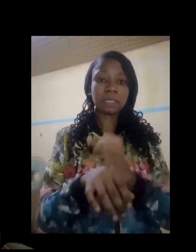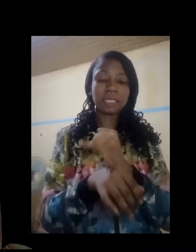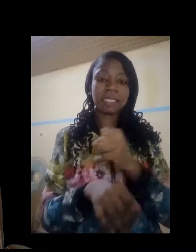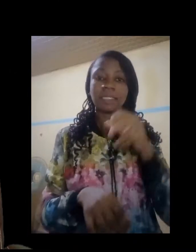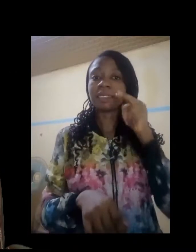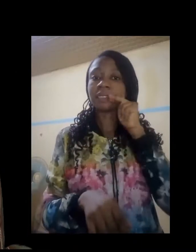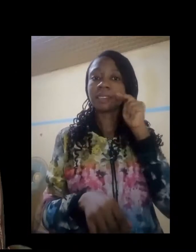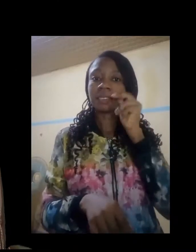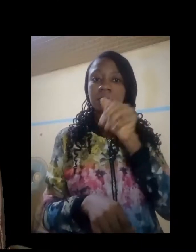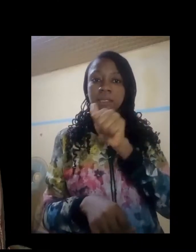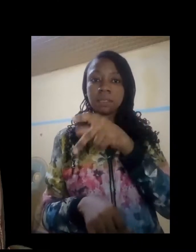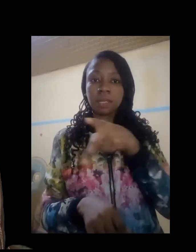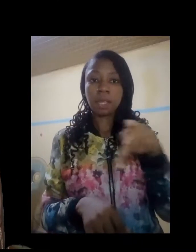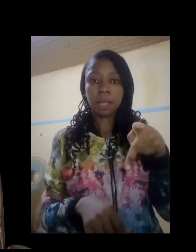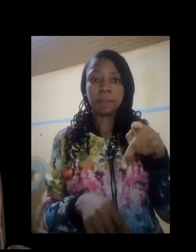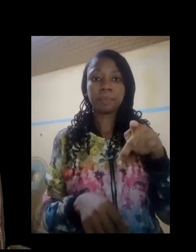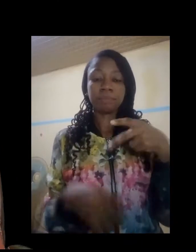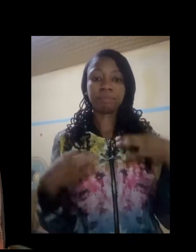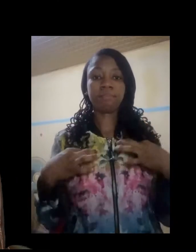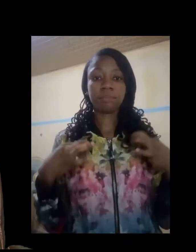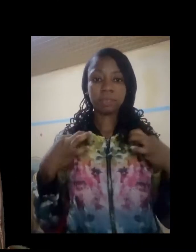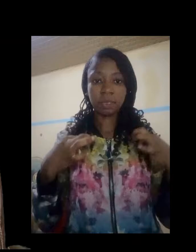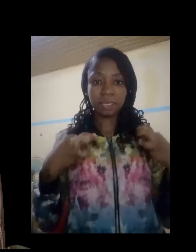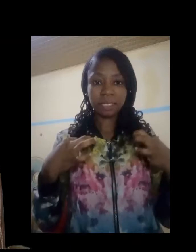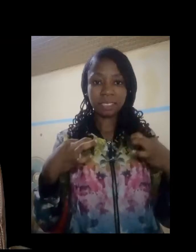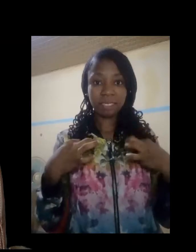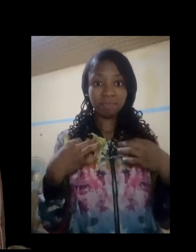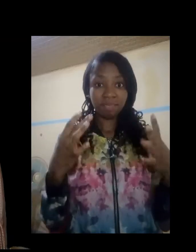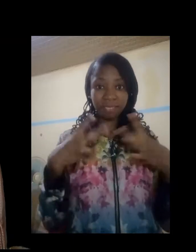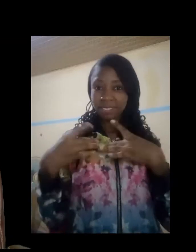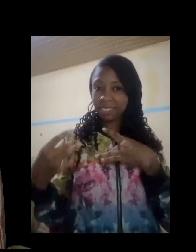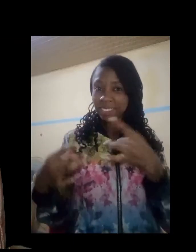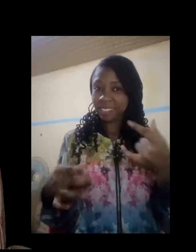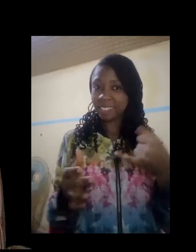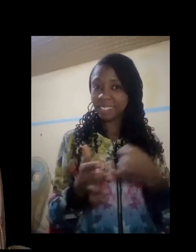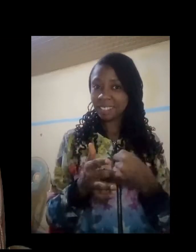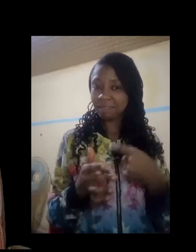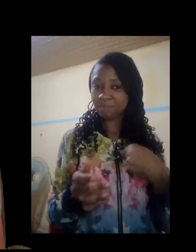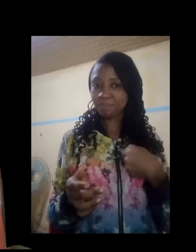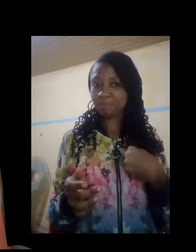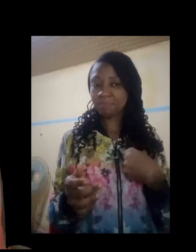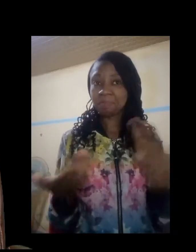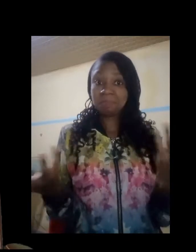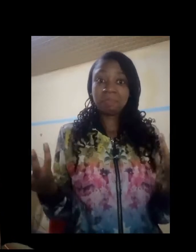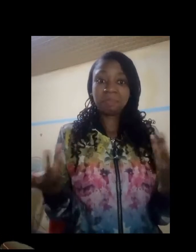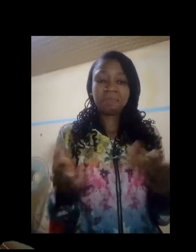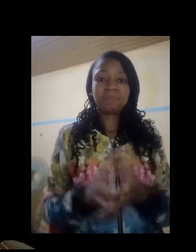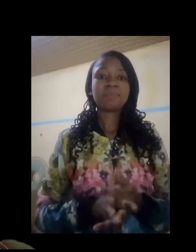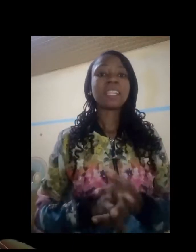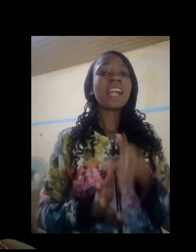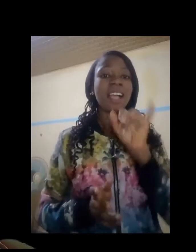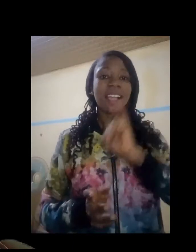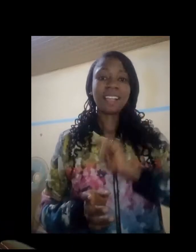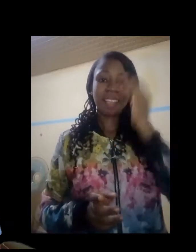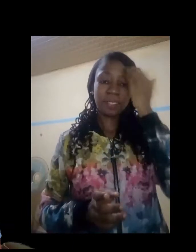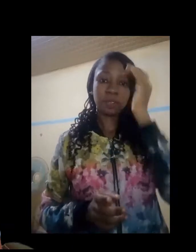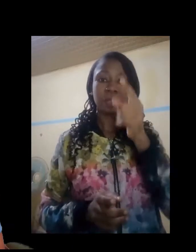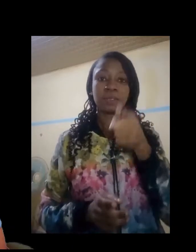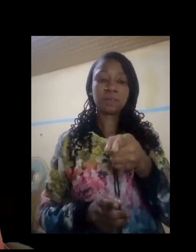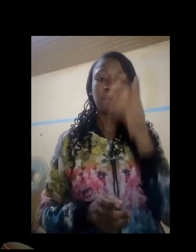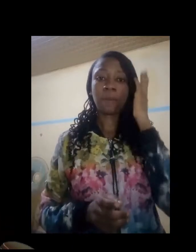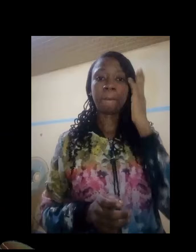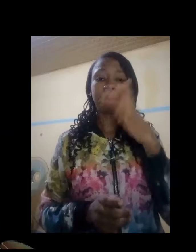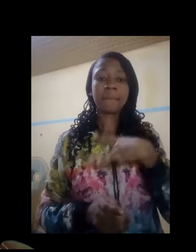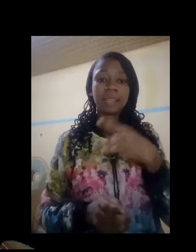Hands Nigerian Sign Up t-shirt. I know you like it, right? Yeah, I know you